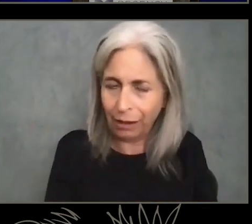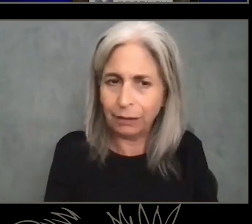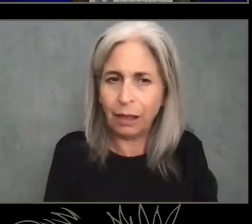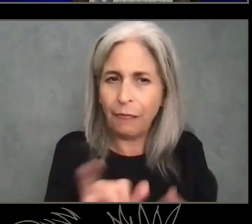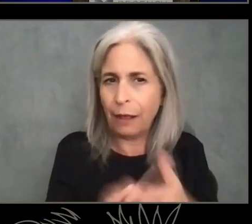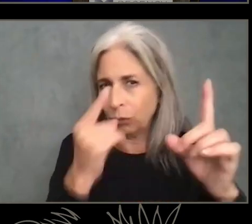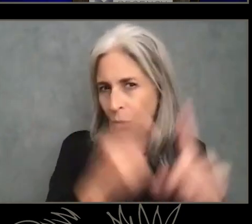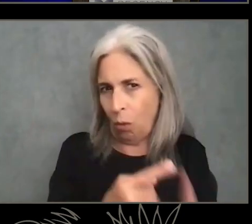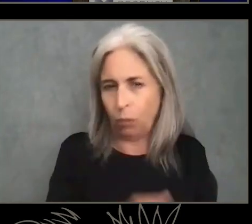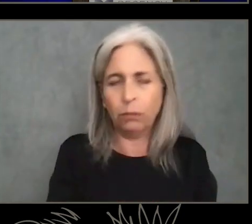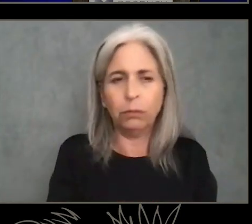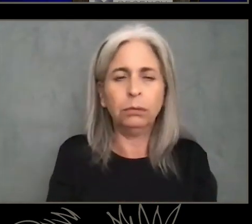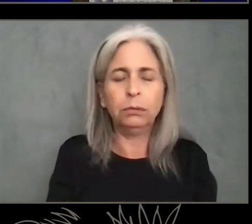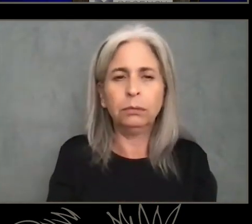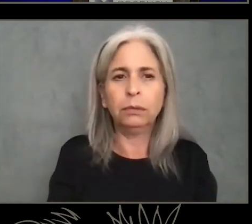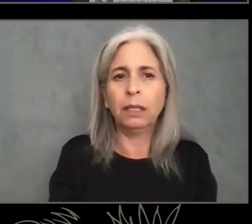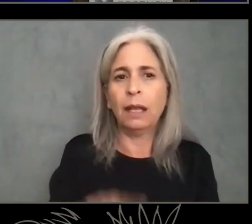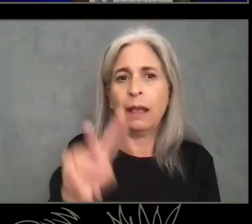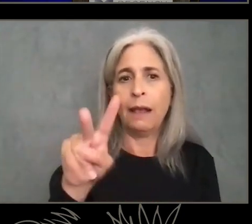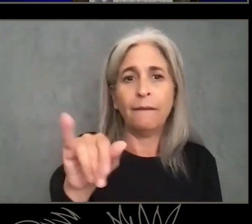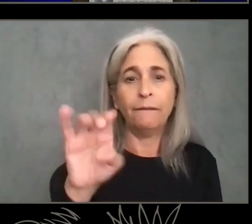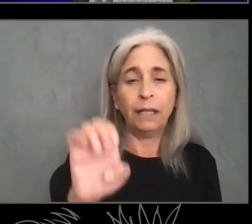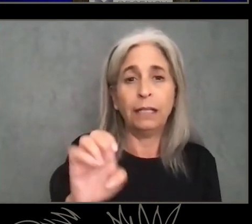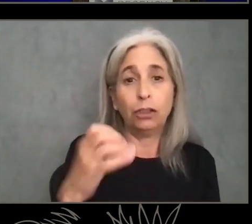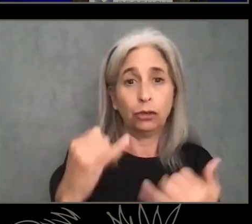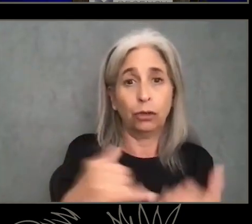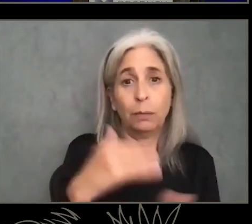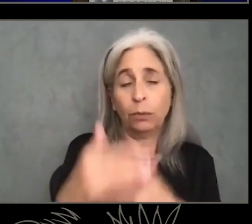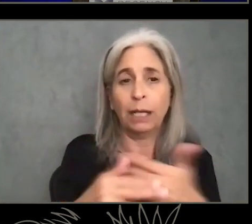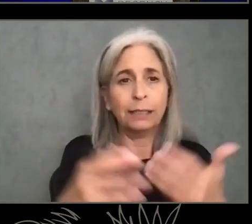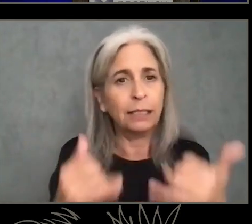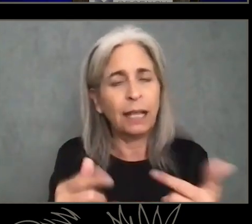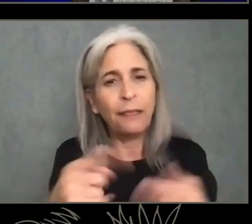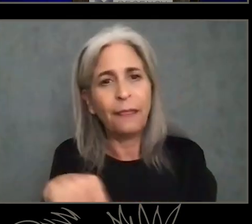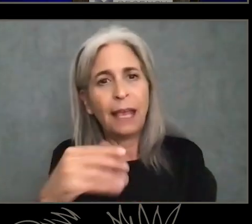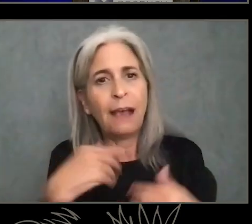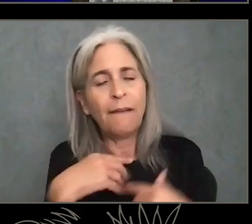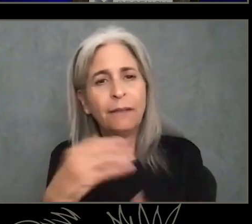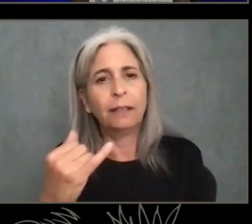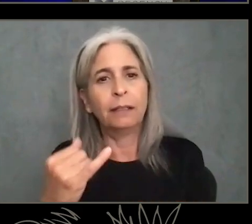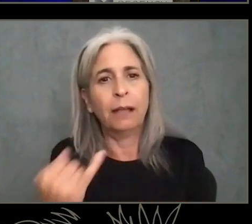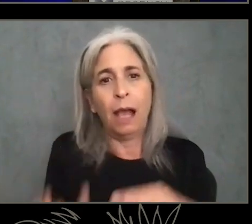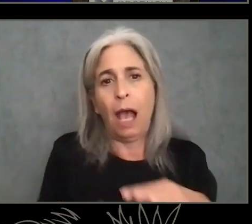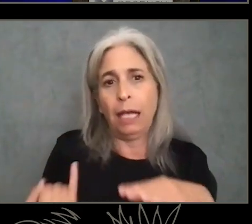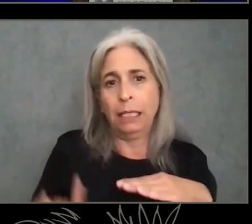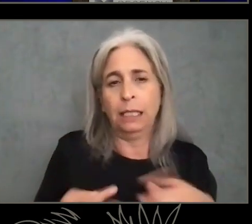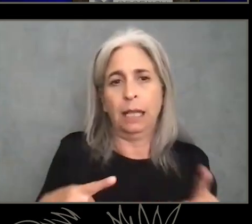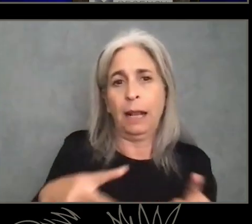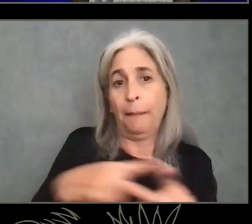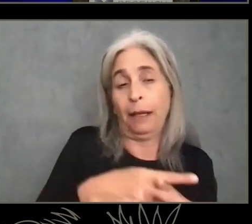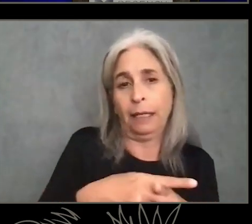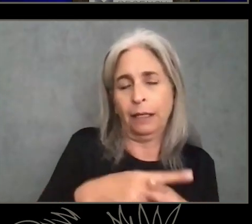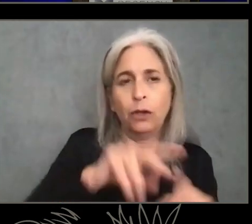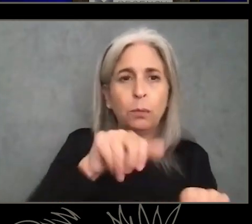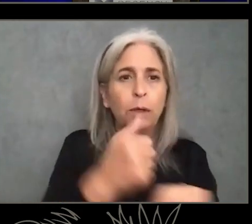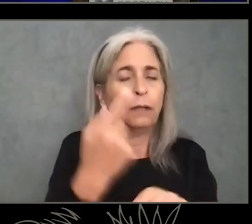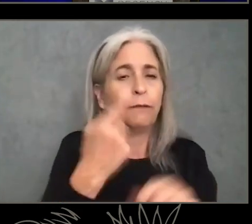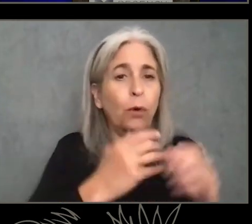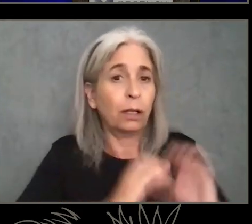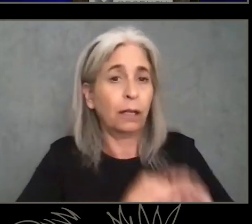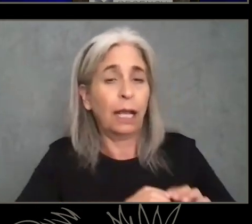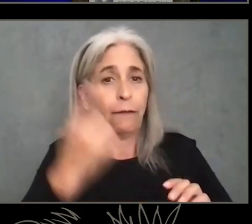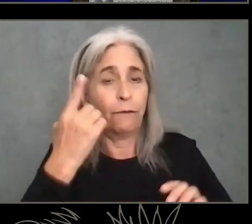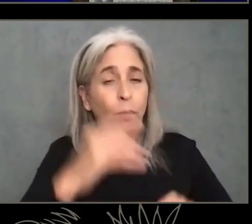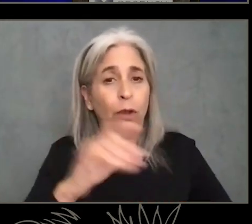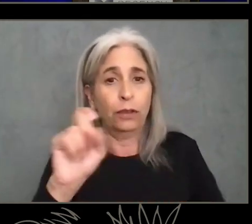There's also, in the Vite process today, they have isolated plugins. So when you're building for a client or you're building